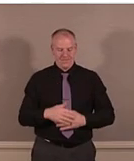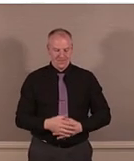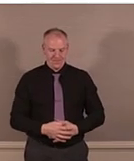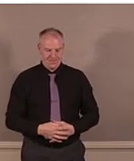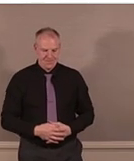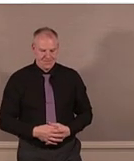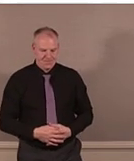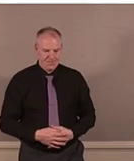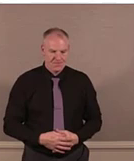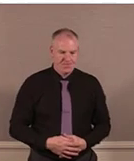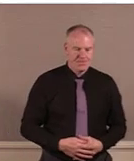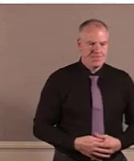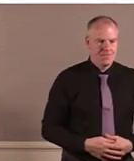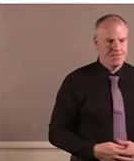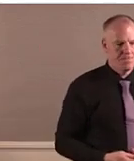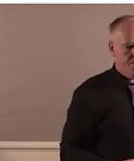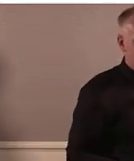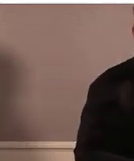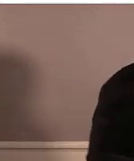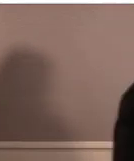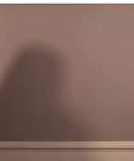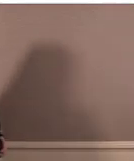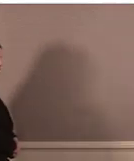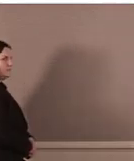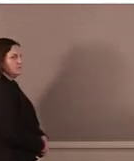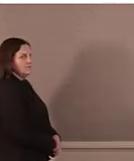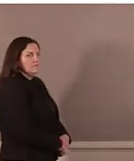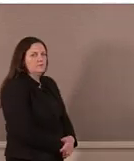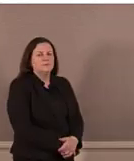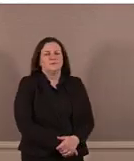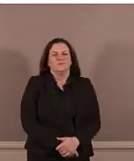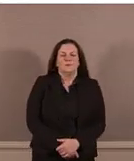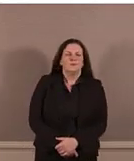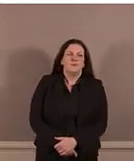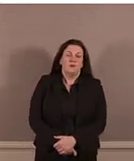that brings me on then to just, as I said, there's